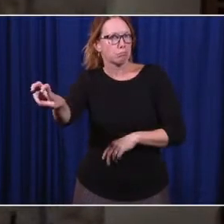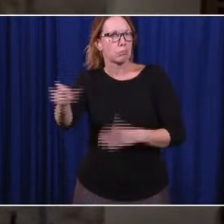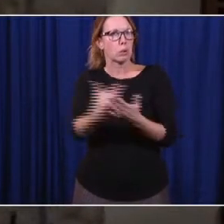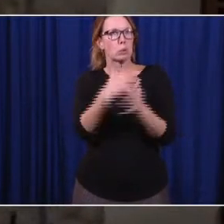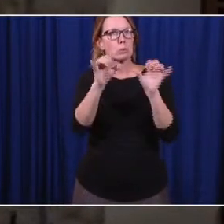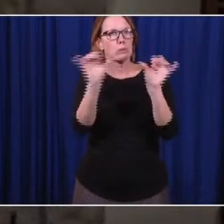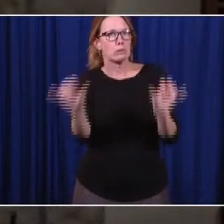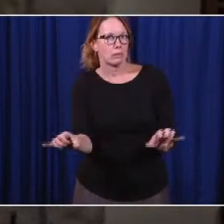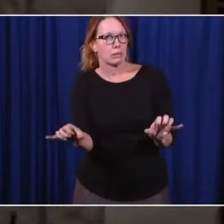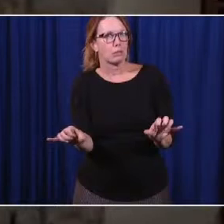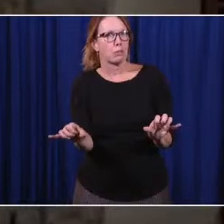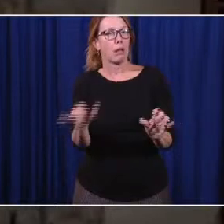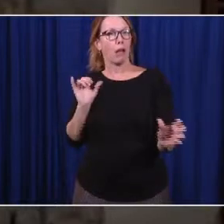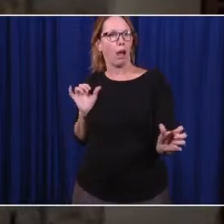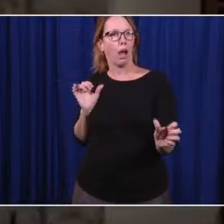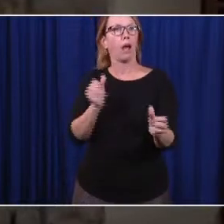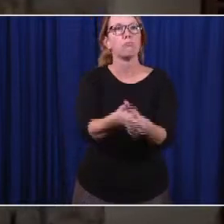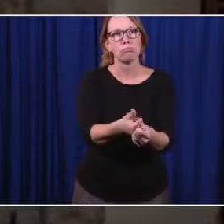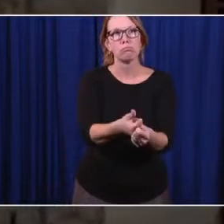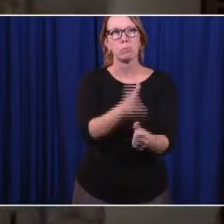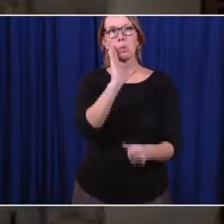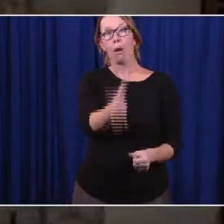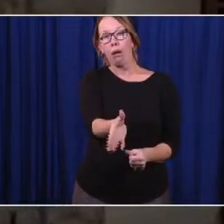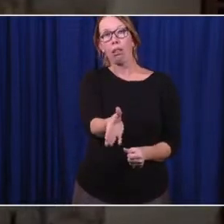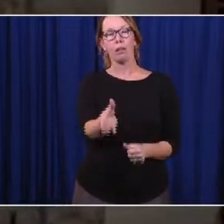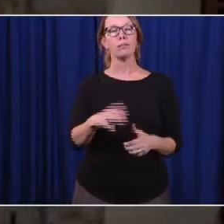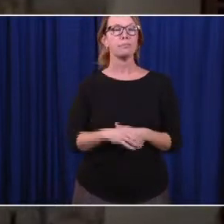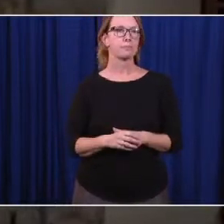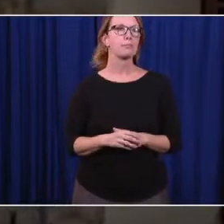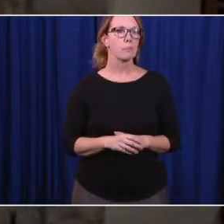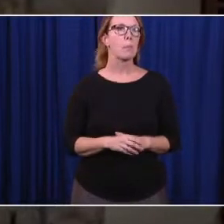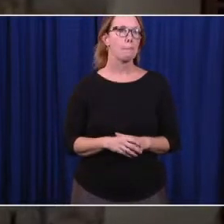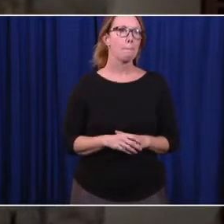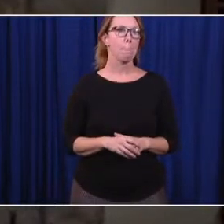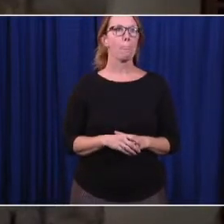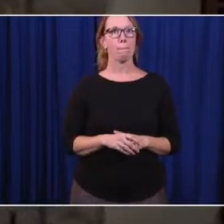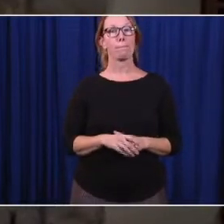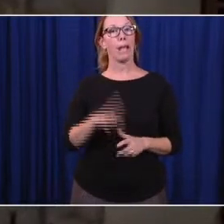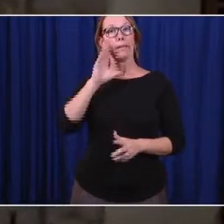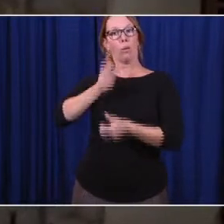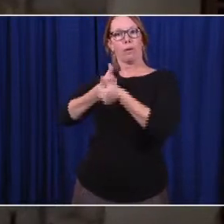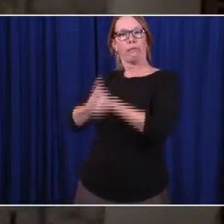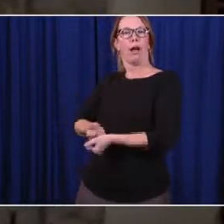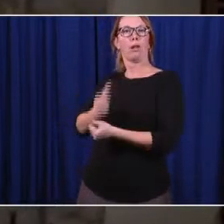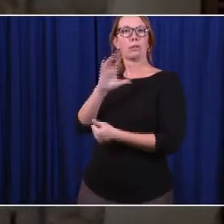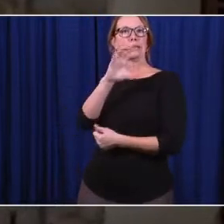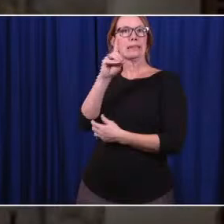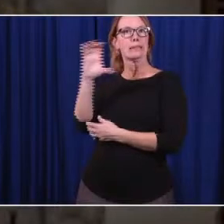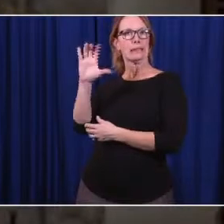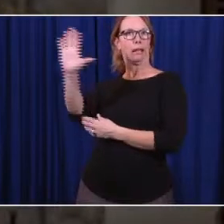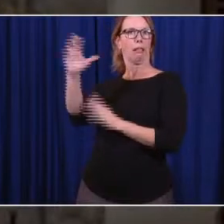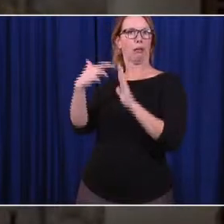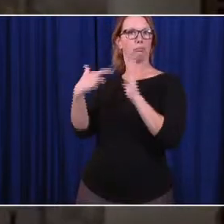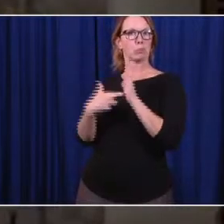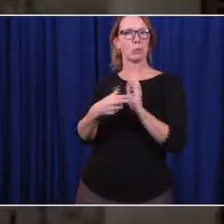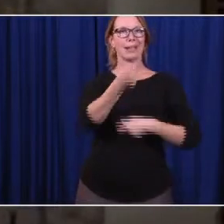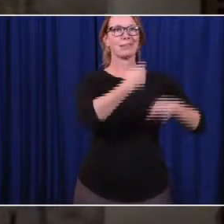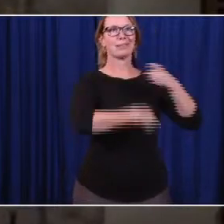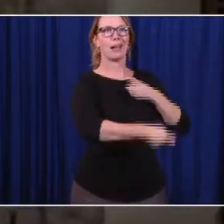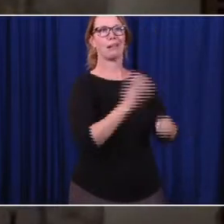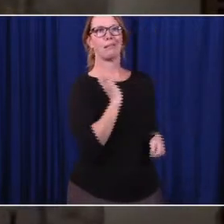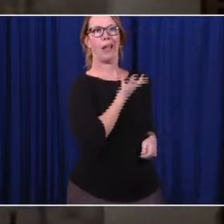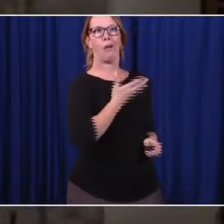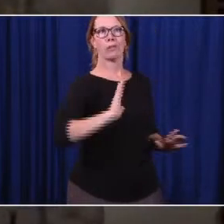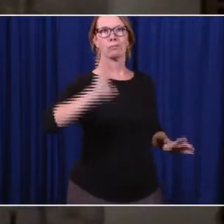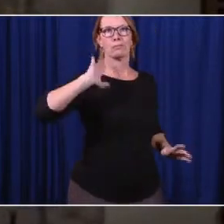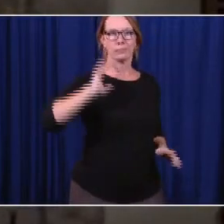there will no longer be a backlog, and we will be going under the CDC guidance instead of the enhanced guidance that we were going